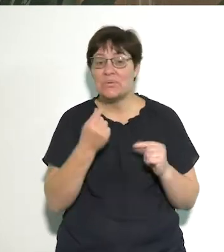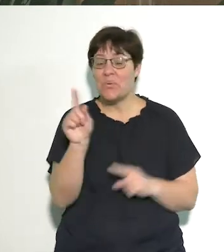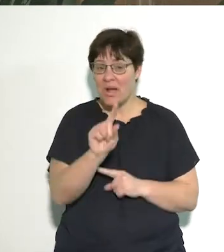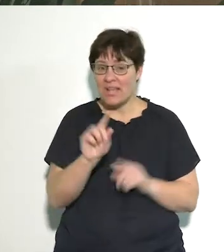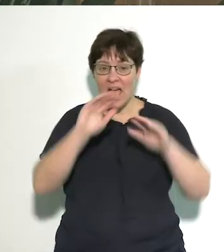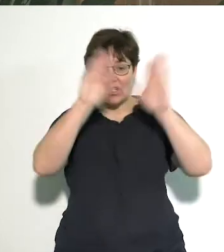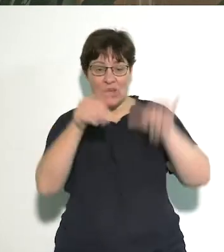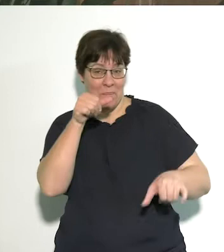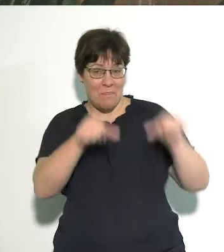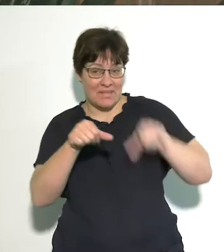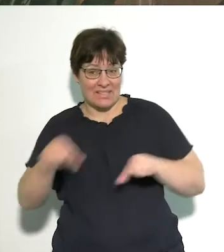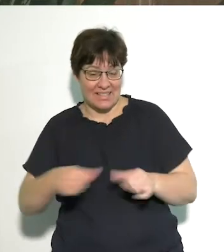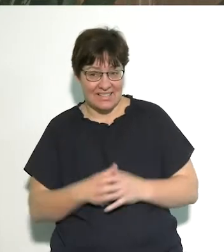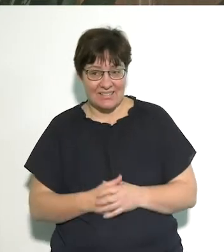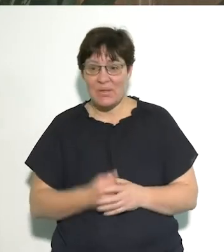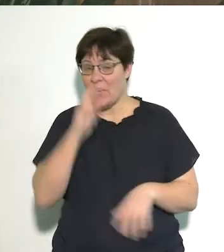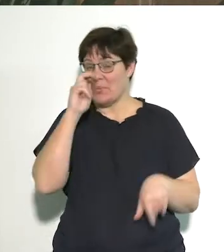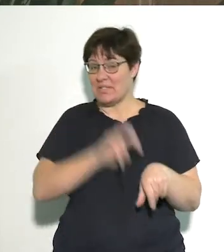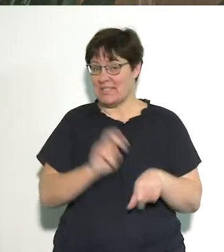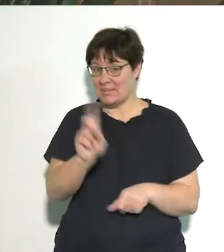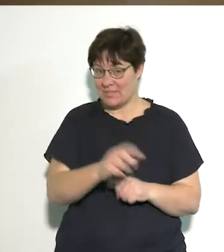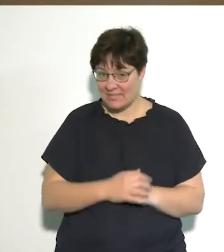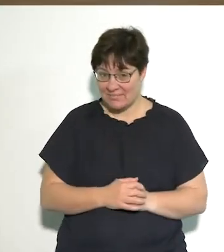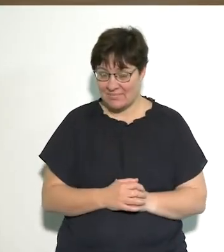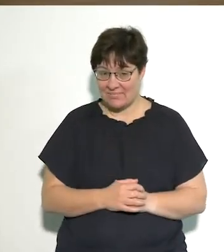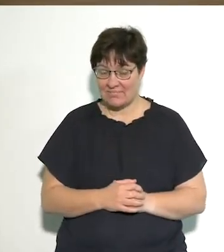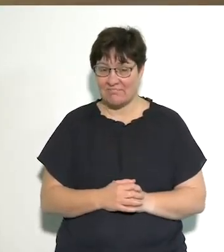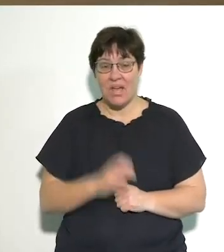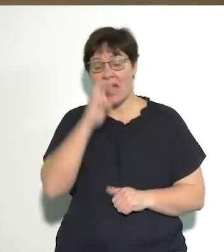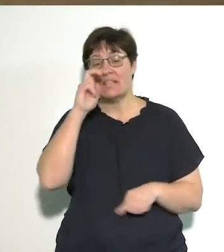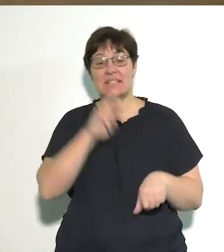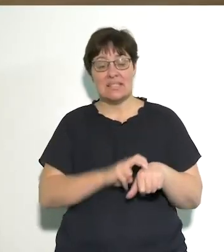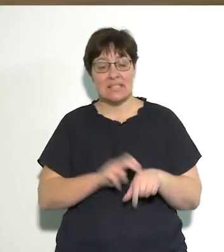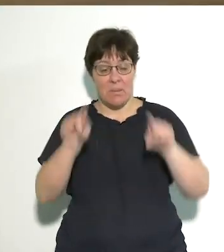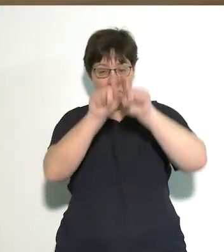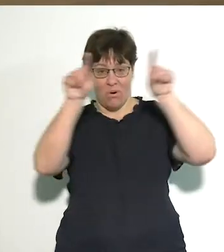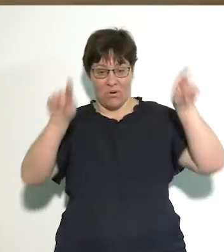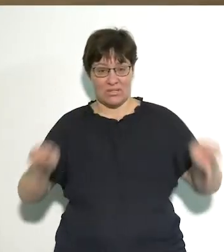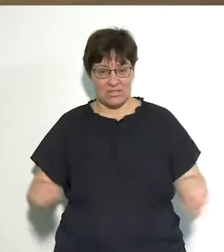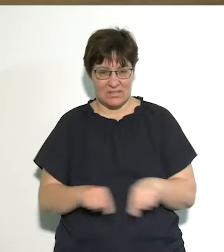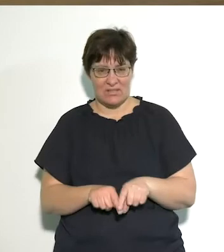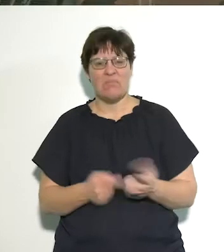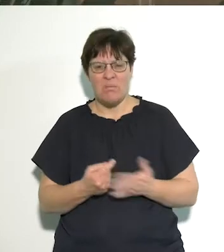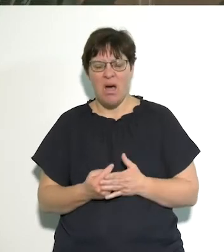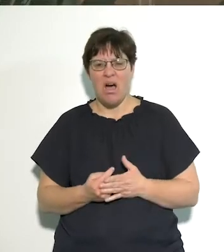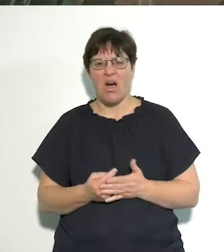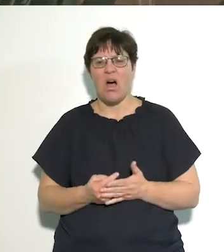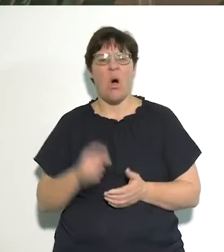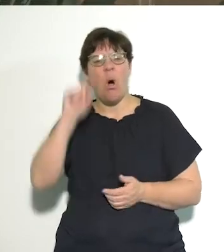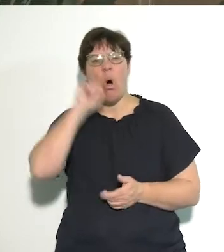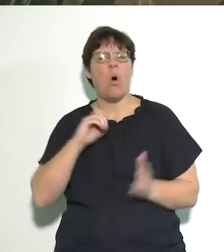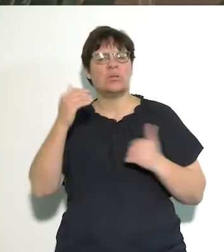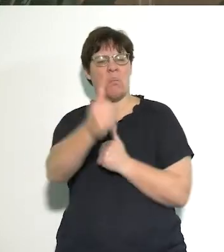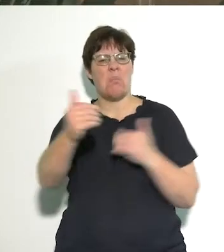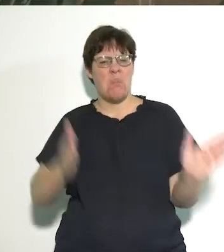a shape puzzle. Here's what you'll need. You'll need board. I just took up the back of an